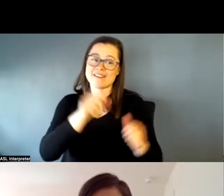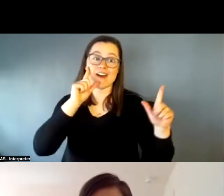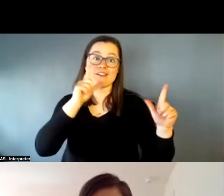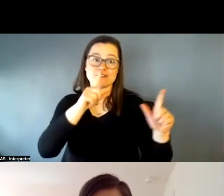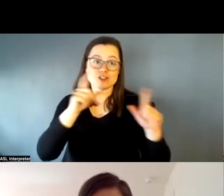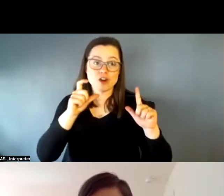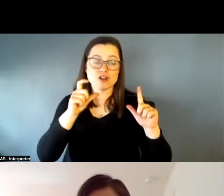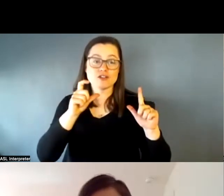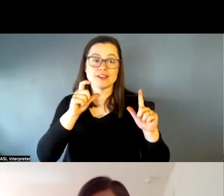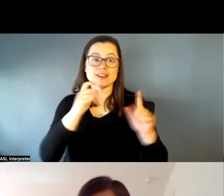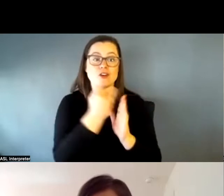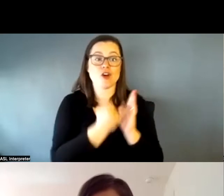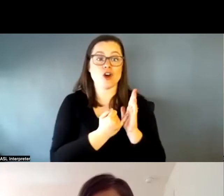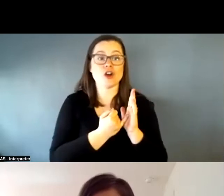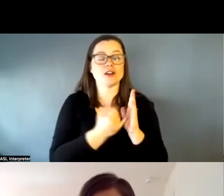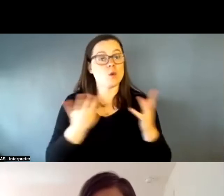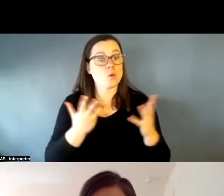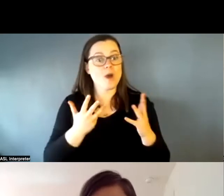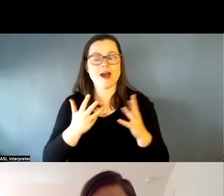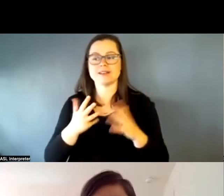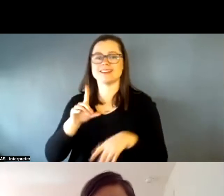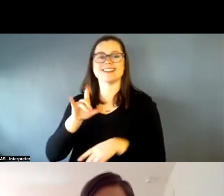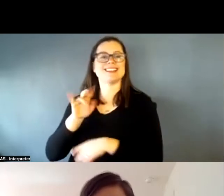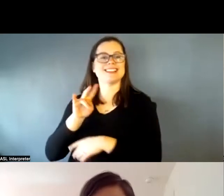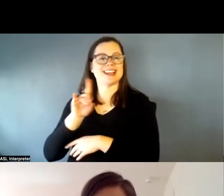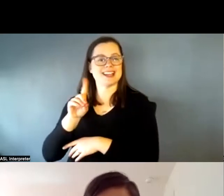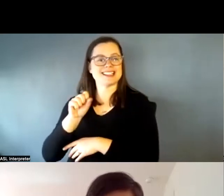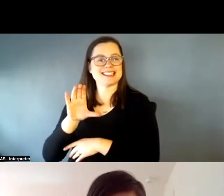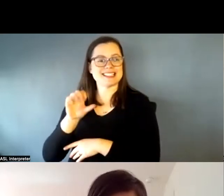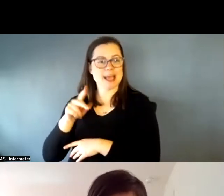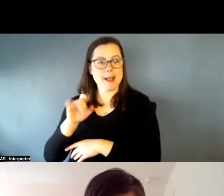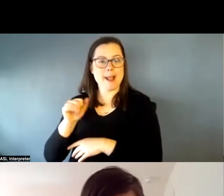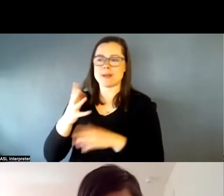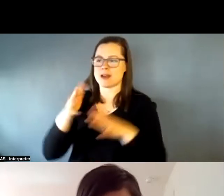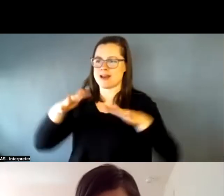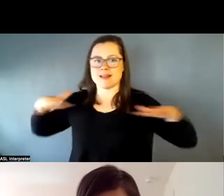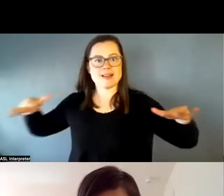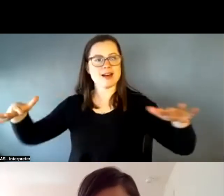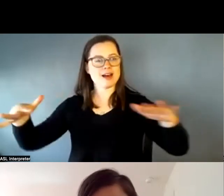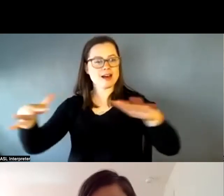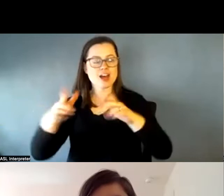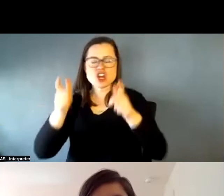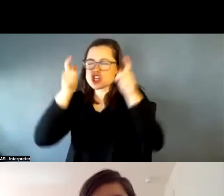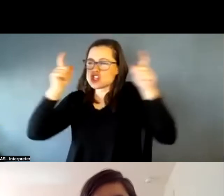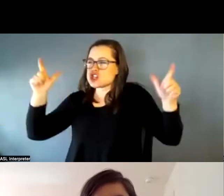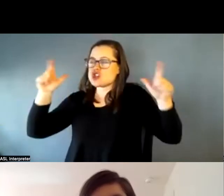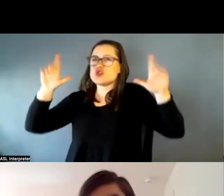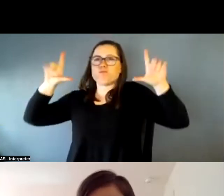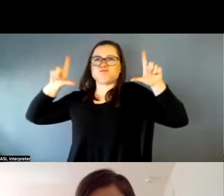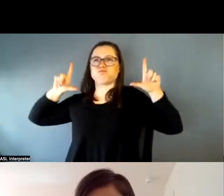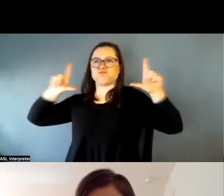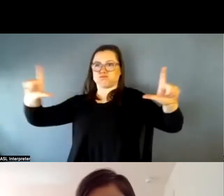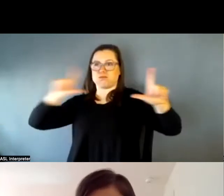art was landscape photography. These mammoth plate photographs that were